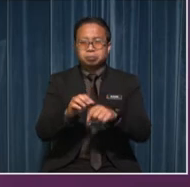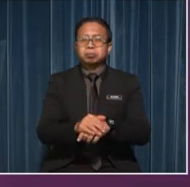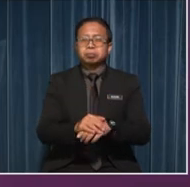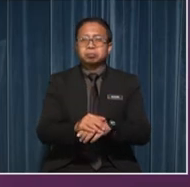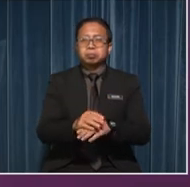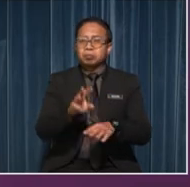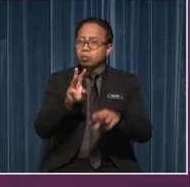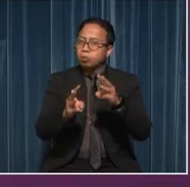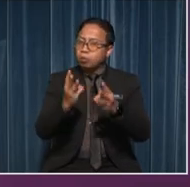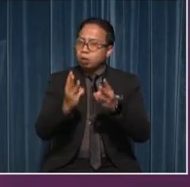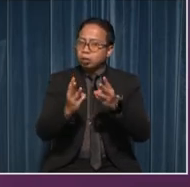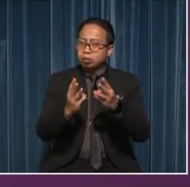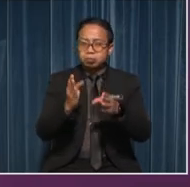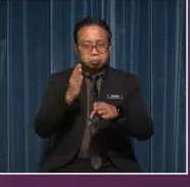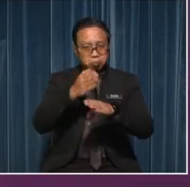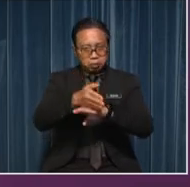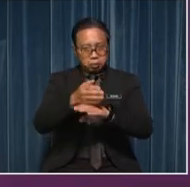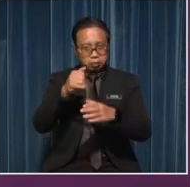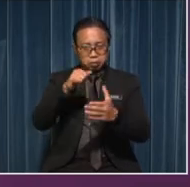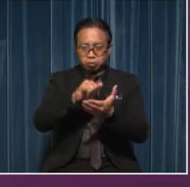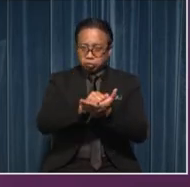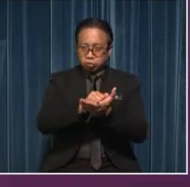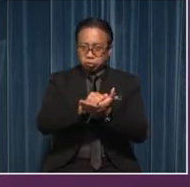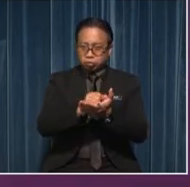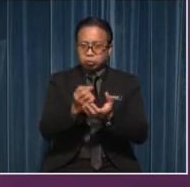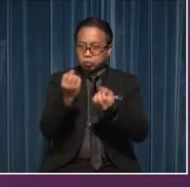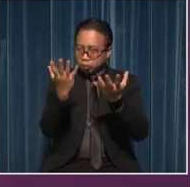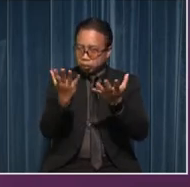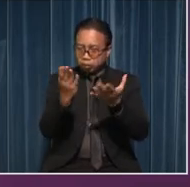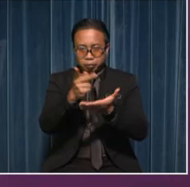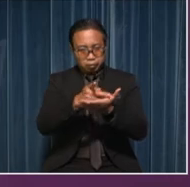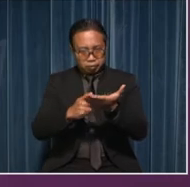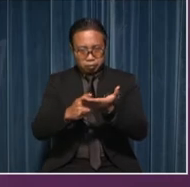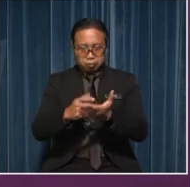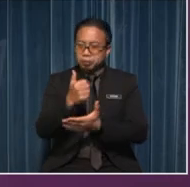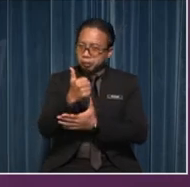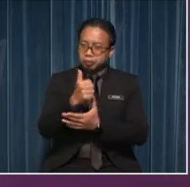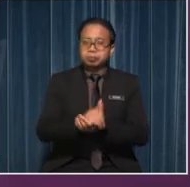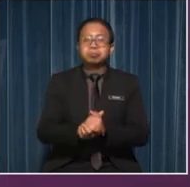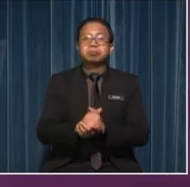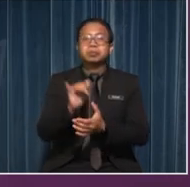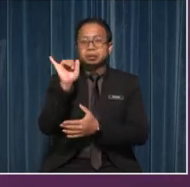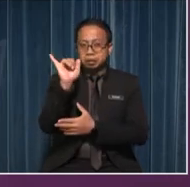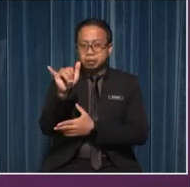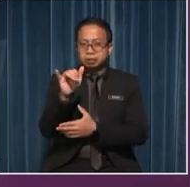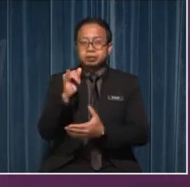it is cut across in several parts. Isn't that interesting? Yes, it